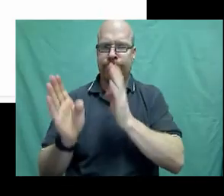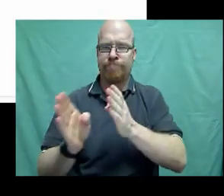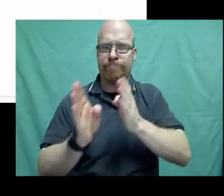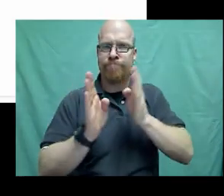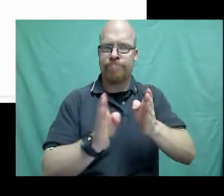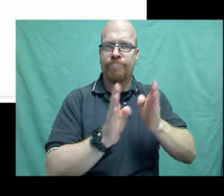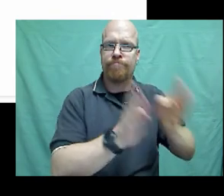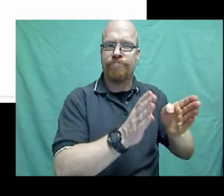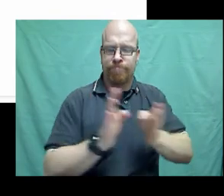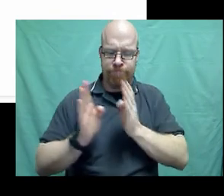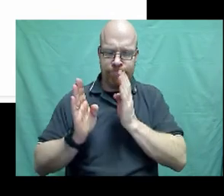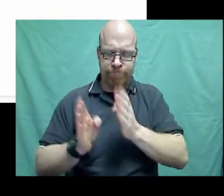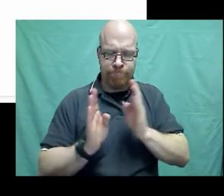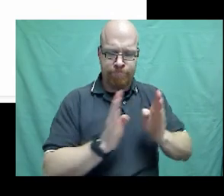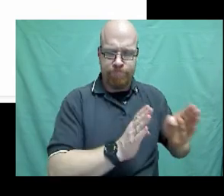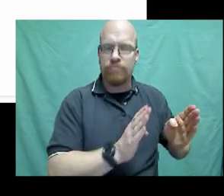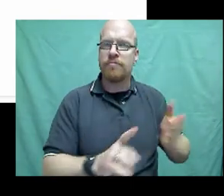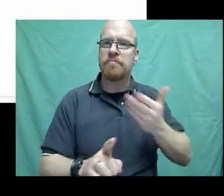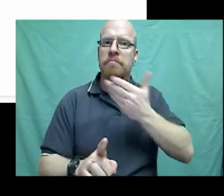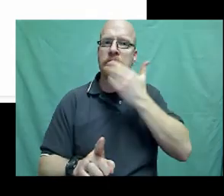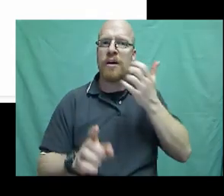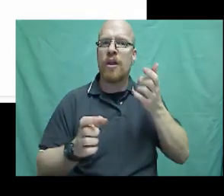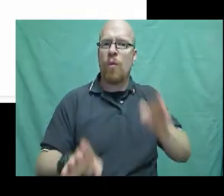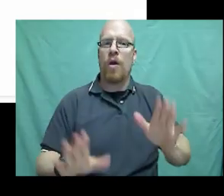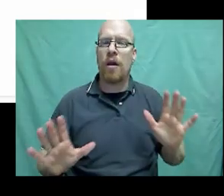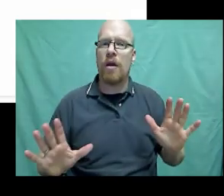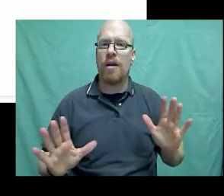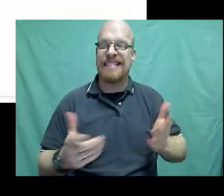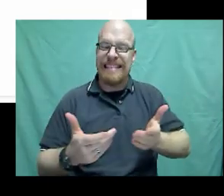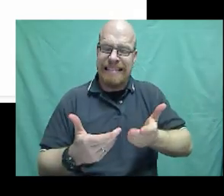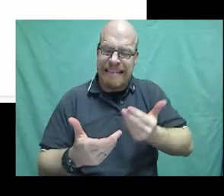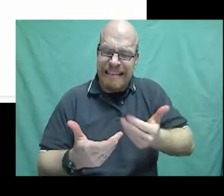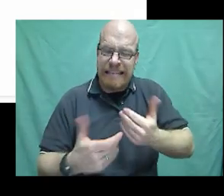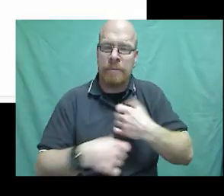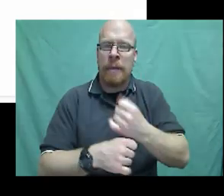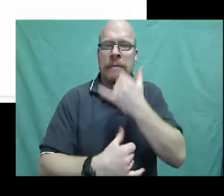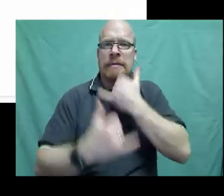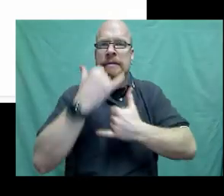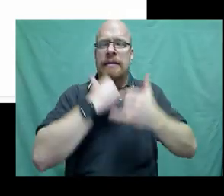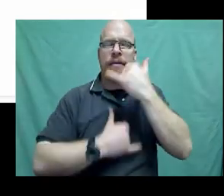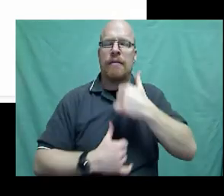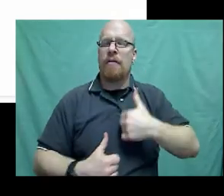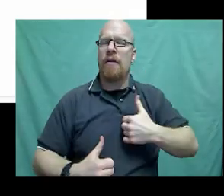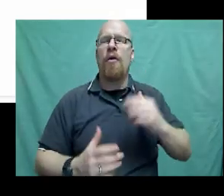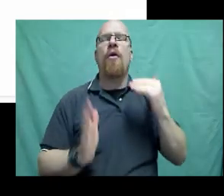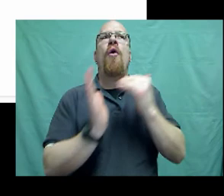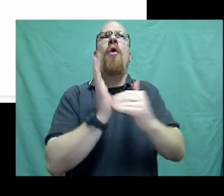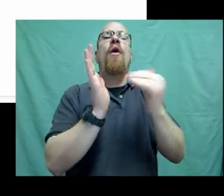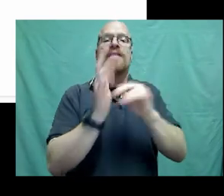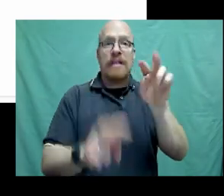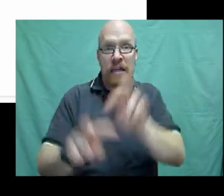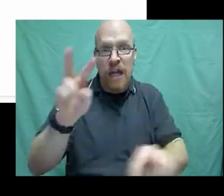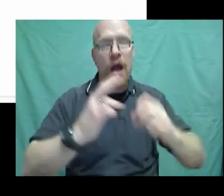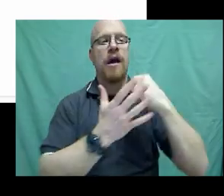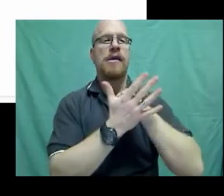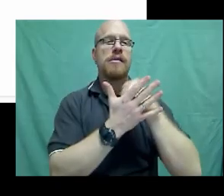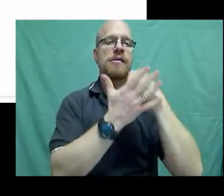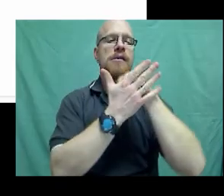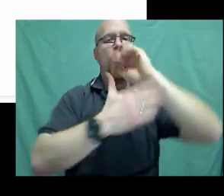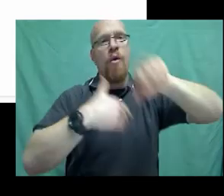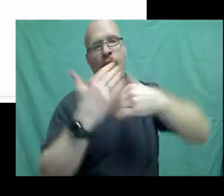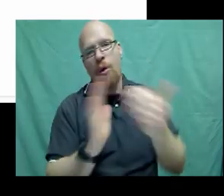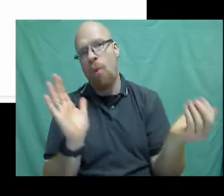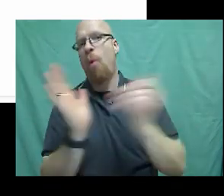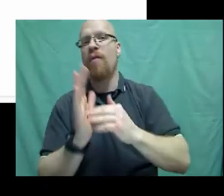See, now I'm following the order. I'm going through and solving the problem step by step. Yeah, it's so easy to make errors on here.